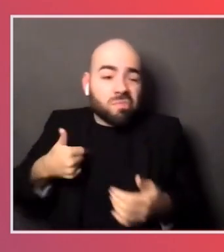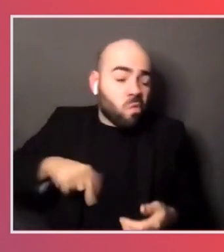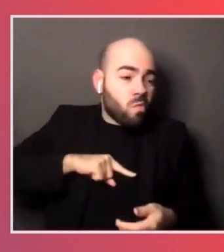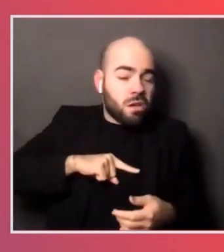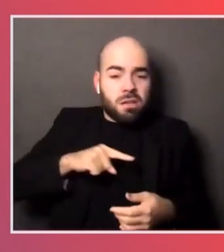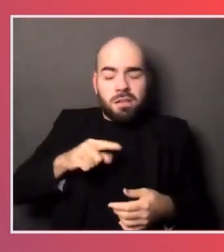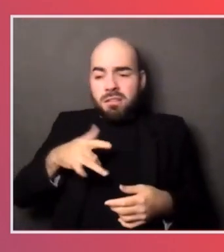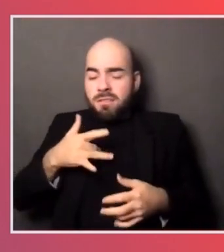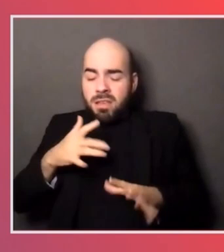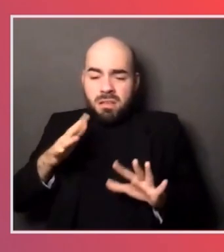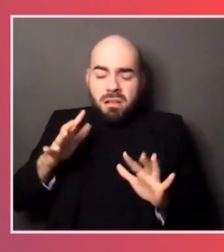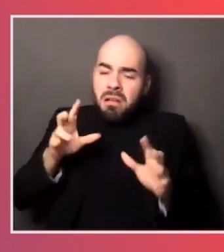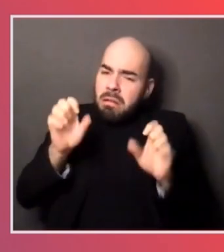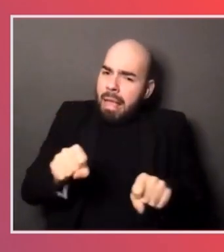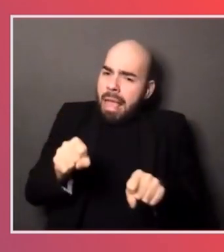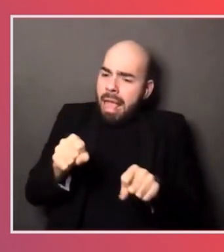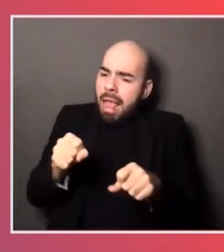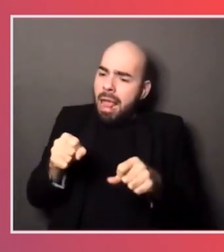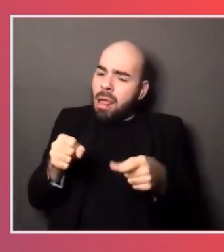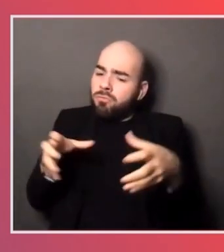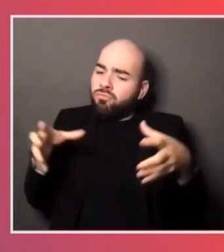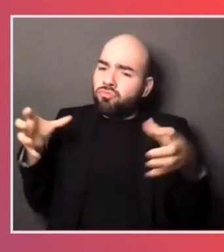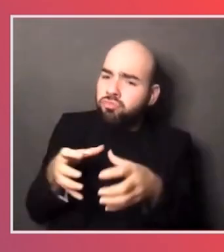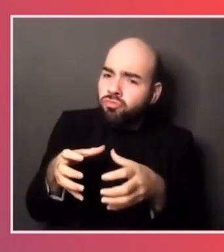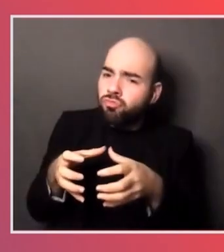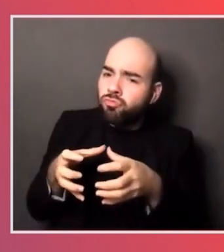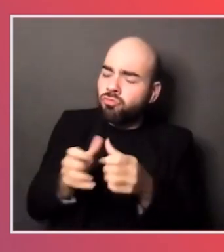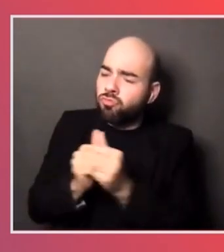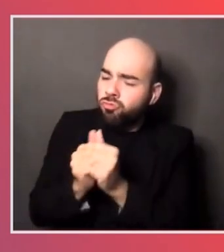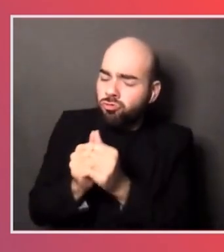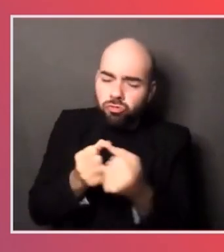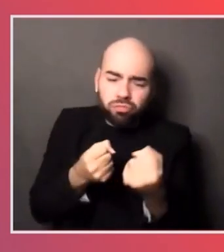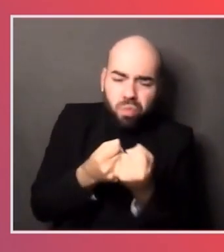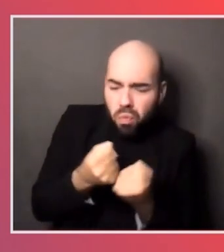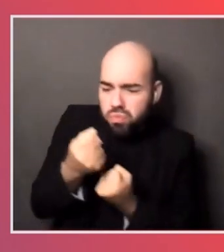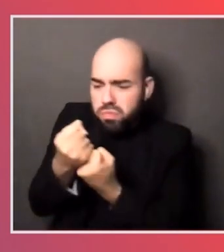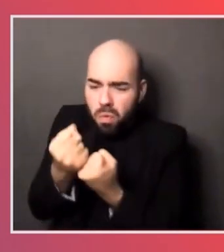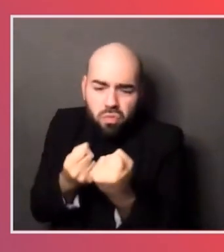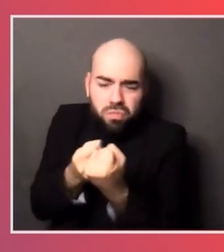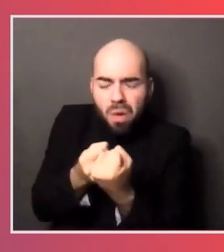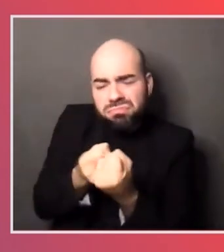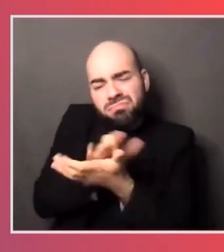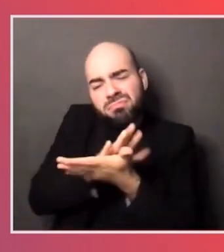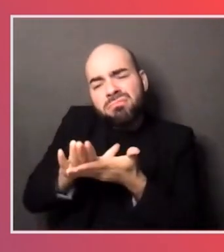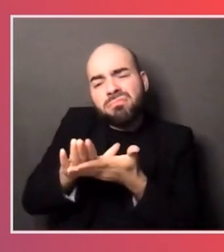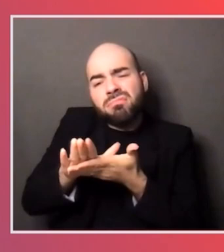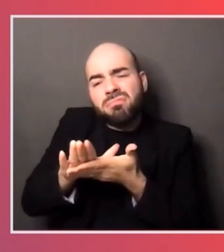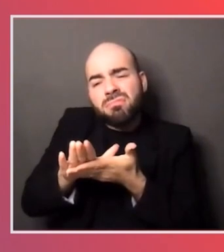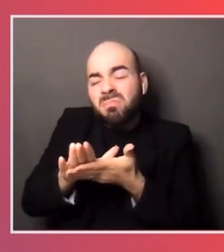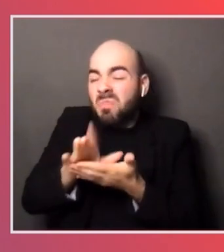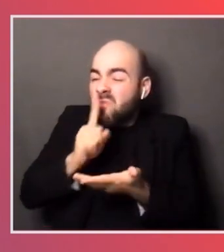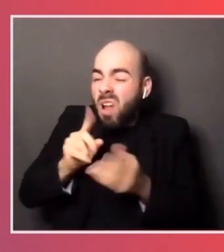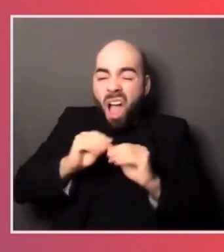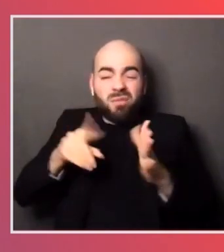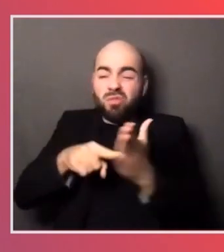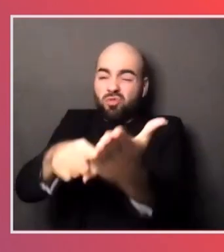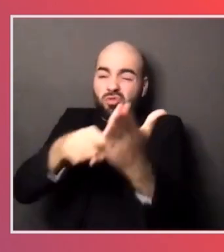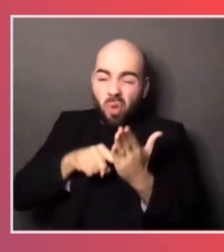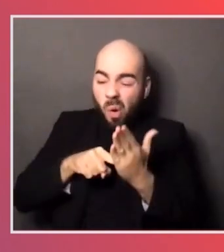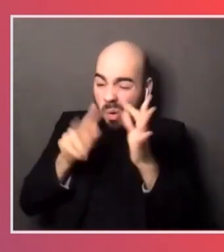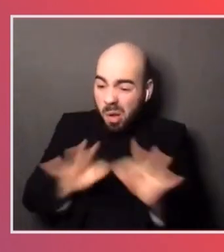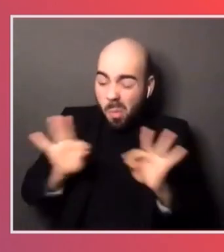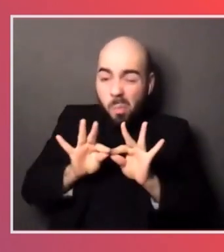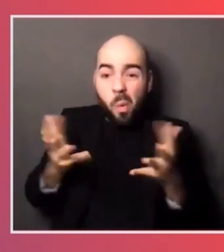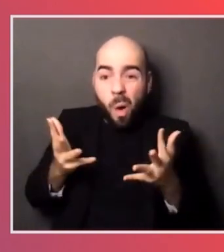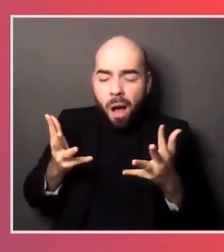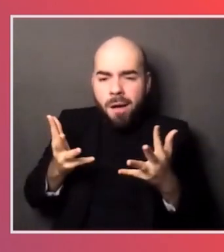support one another, and it really lets you know what's important, not only in your life, but